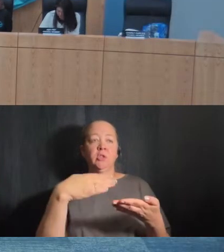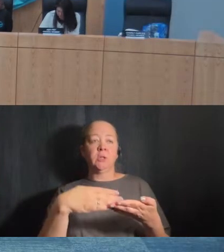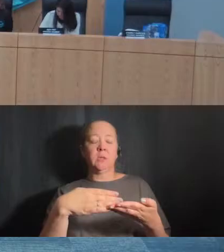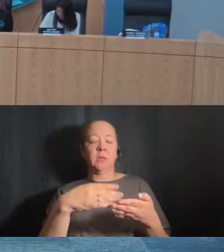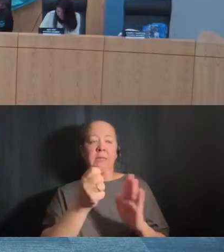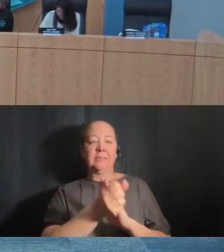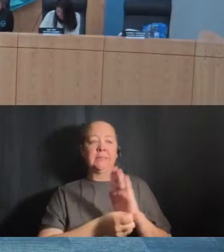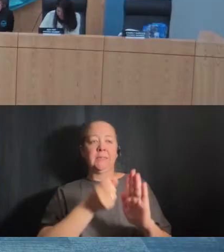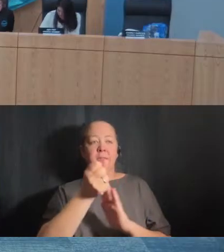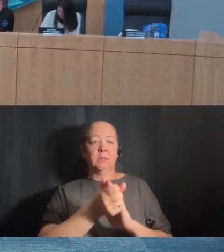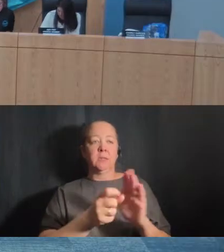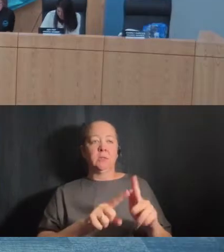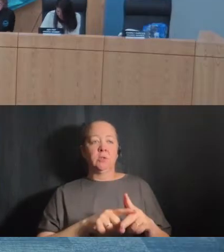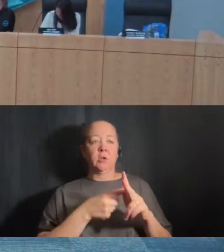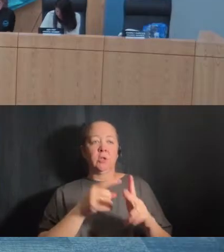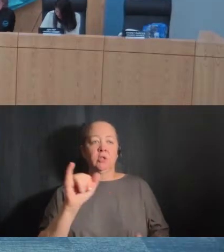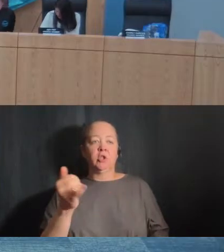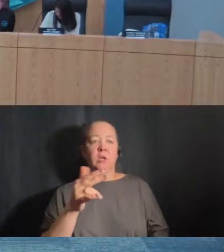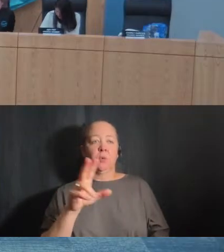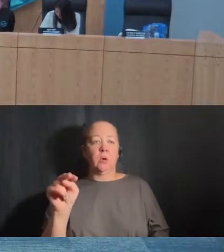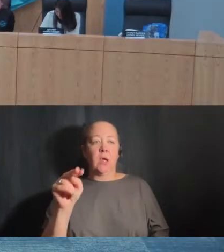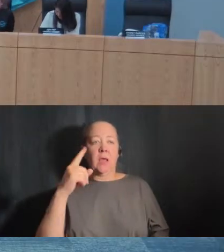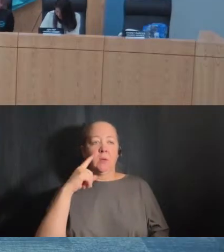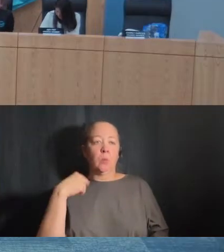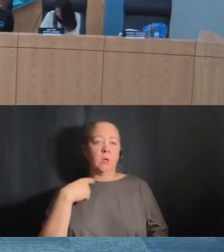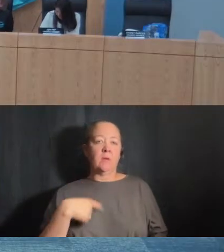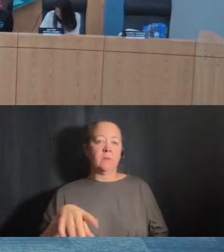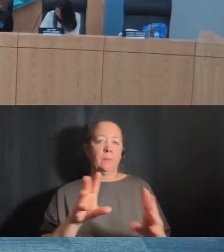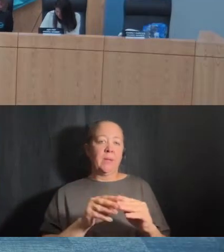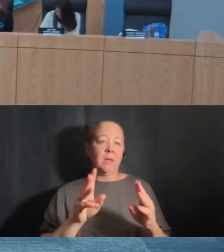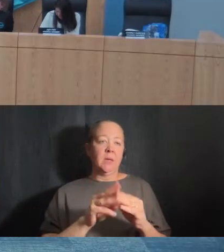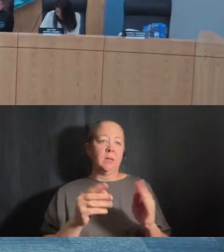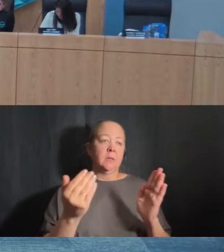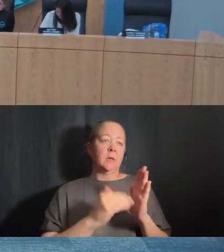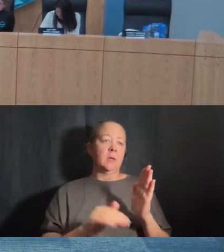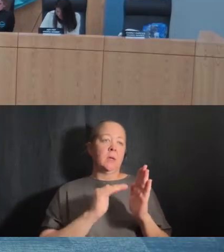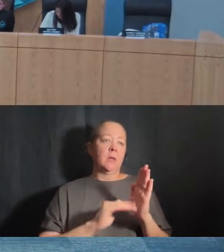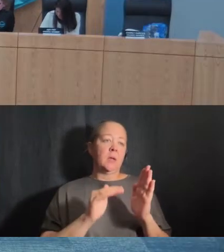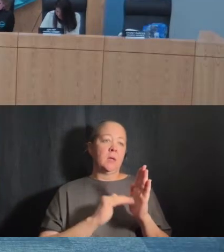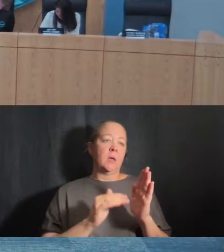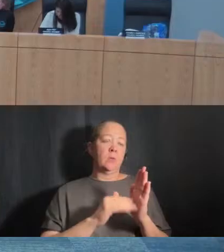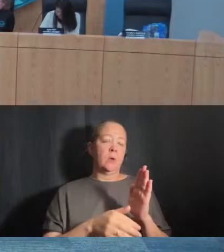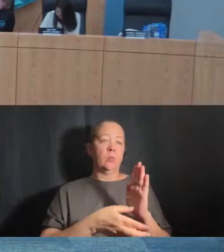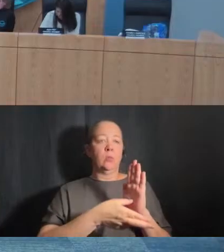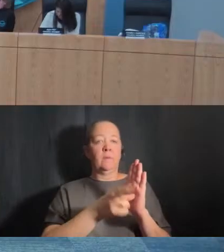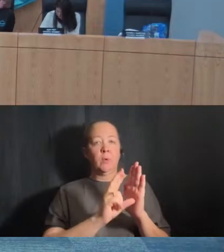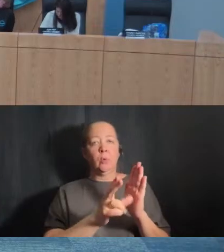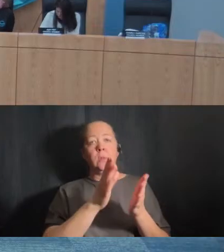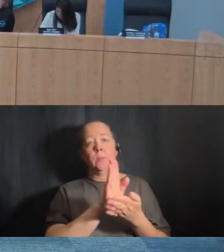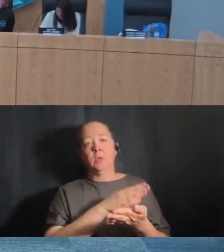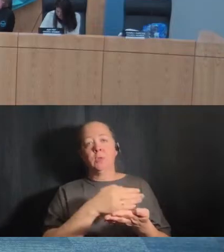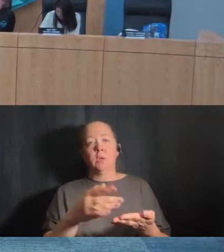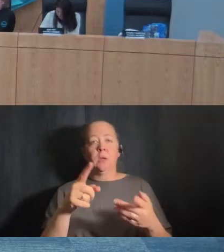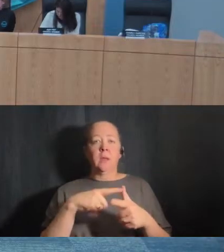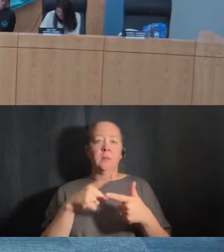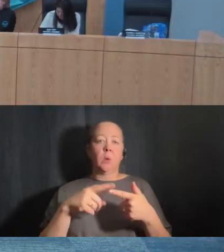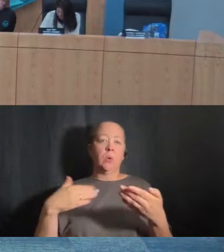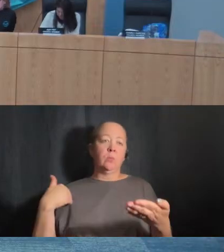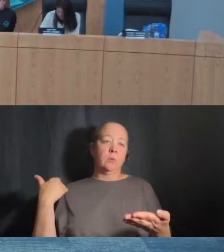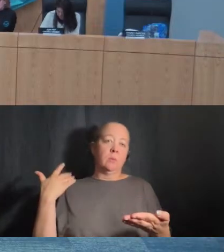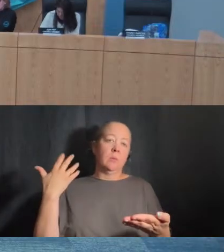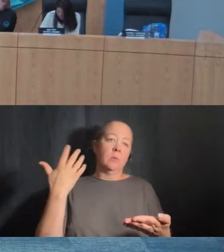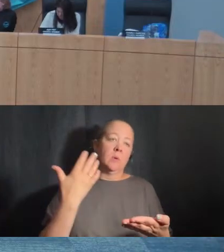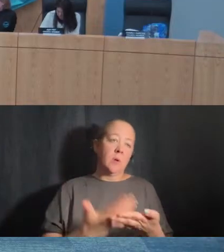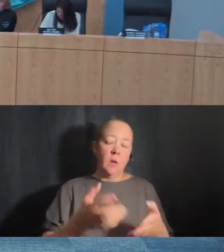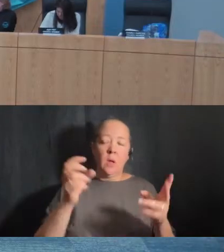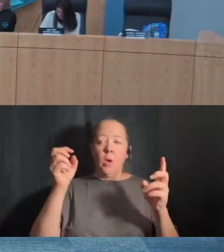all of these meetings where we go over the budget, and then we get to this point where we say, okay, it's time to go on record